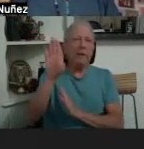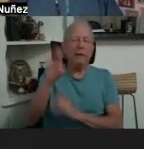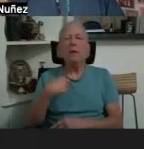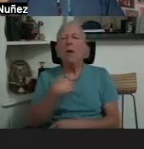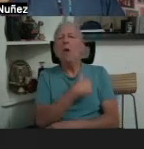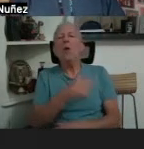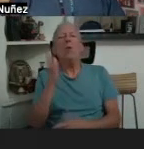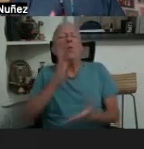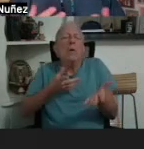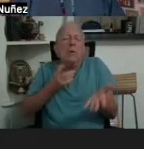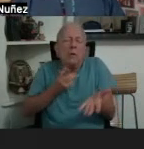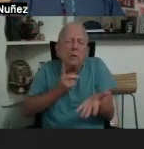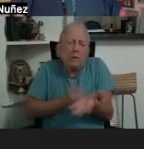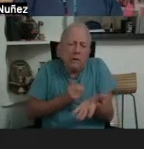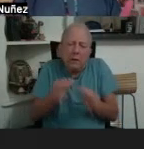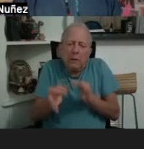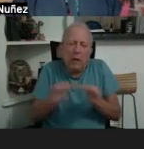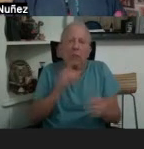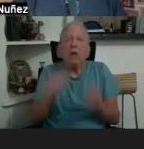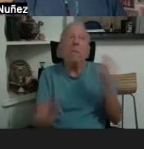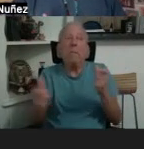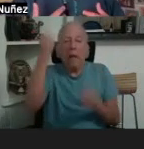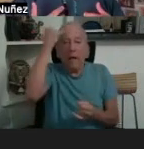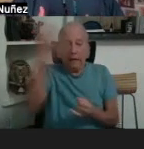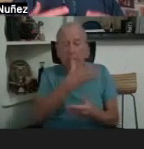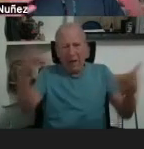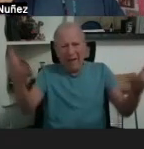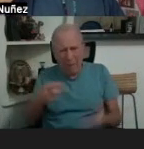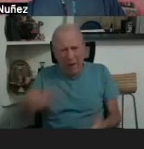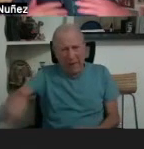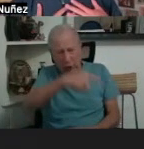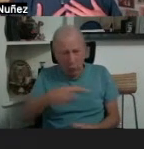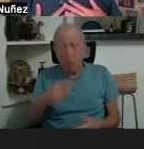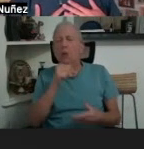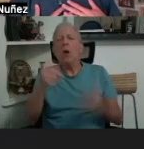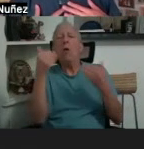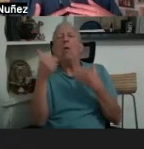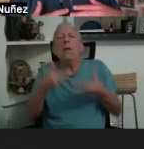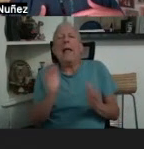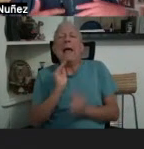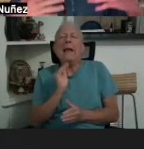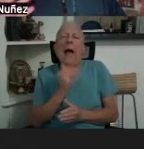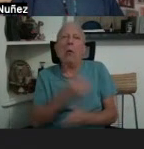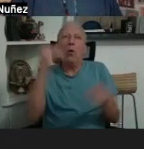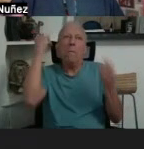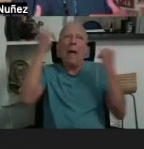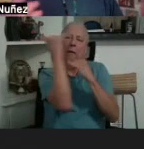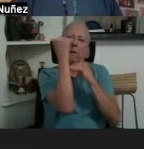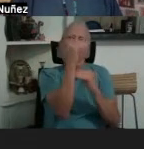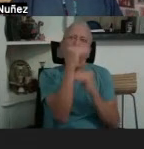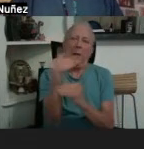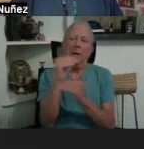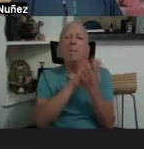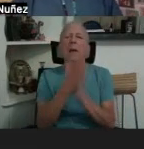ideas, I also want to invite you, the viewer, to not let the limits of our imagination become the limits of